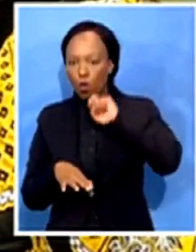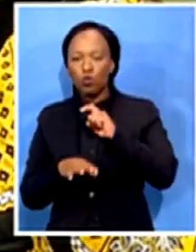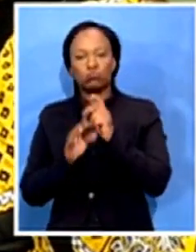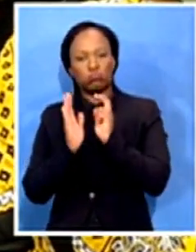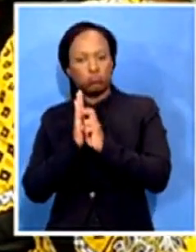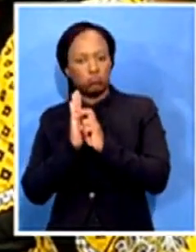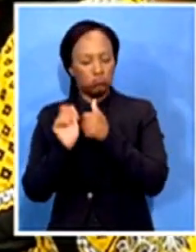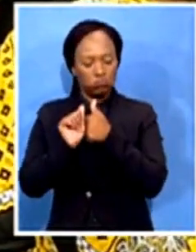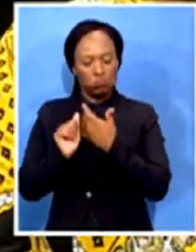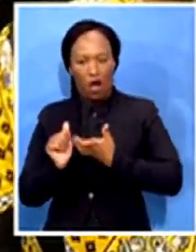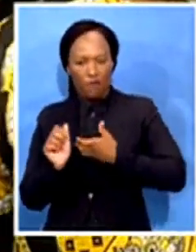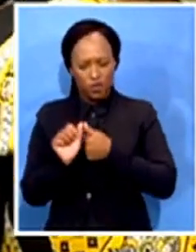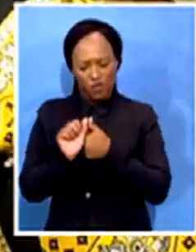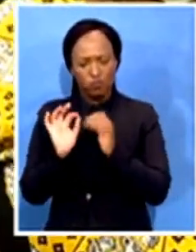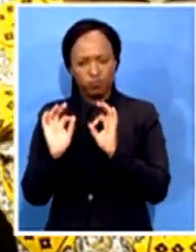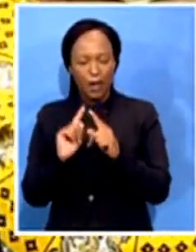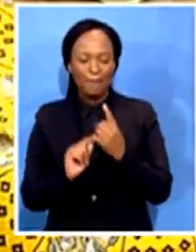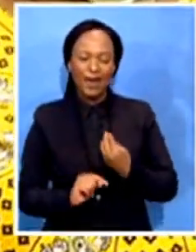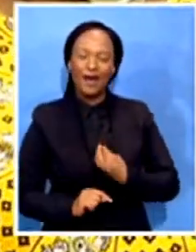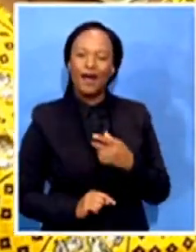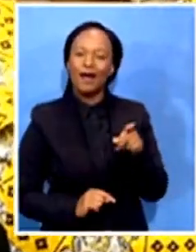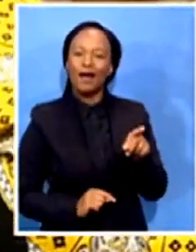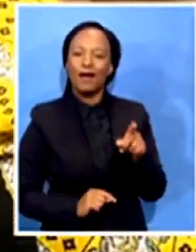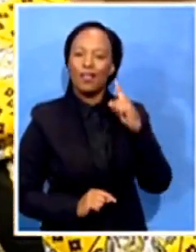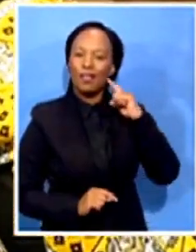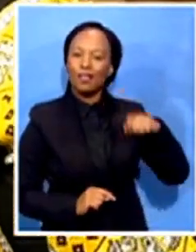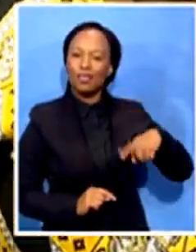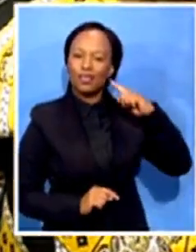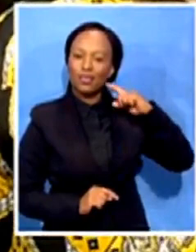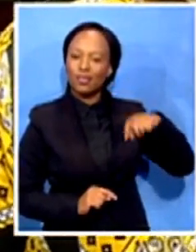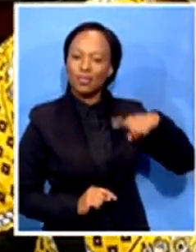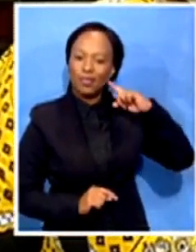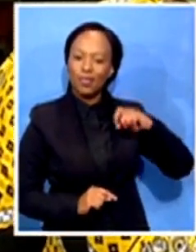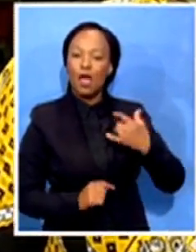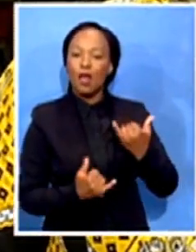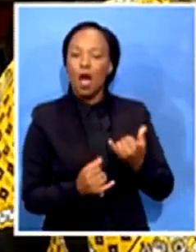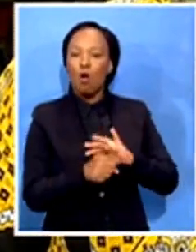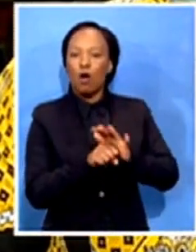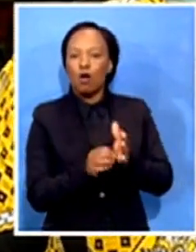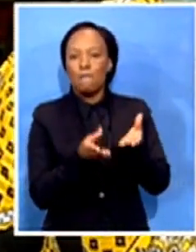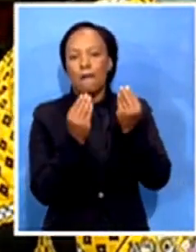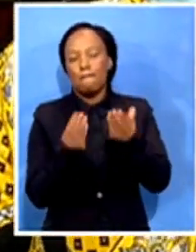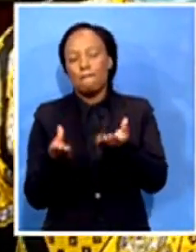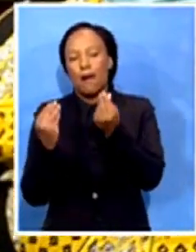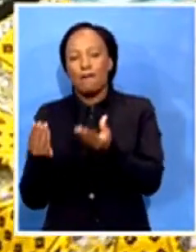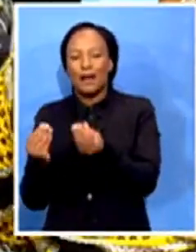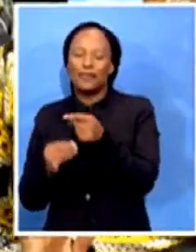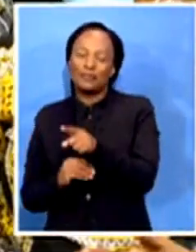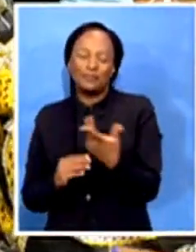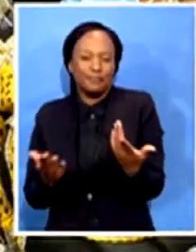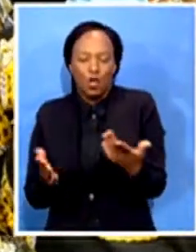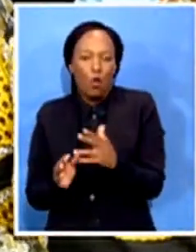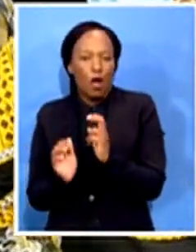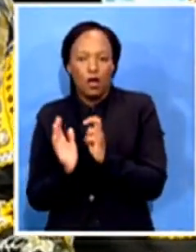but younger people are clearly not adhering to the regulations and the controls that are there.